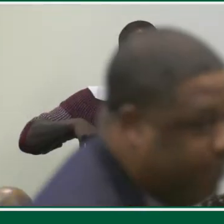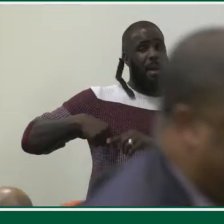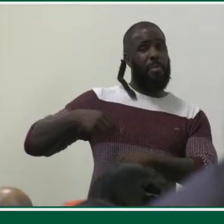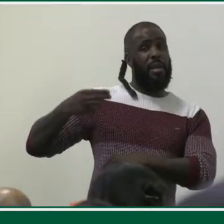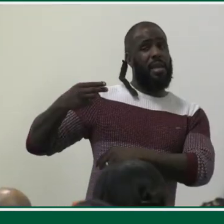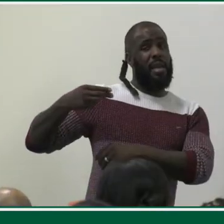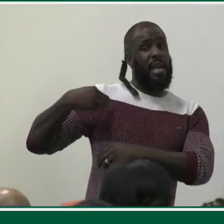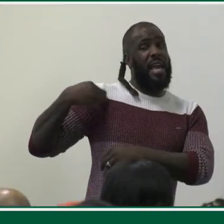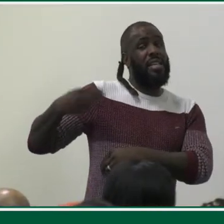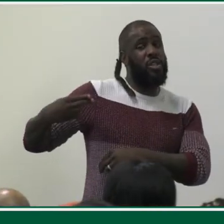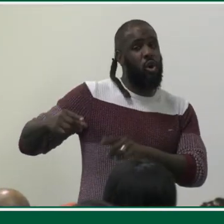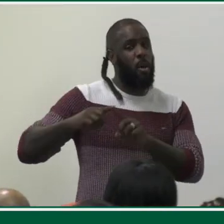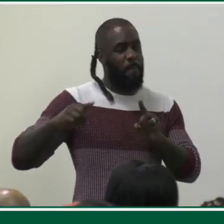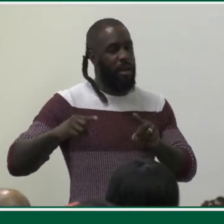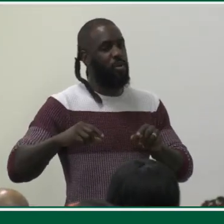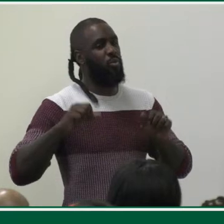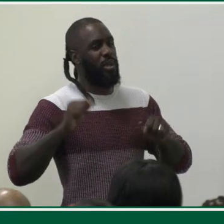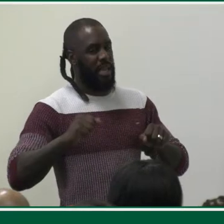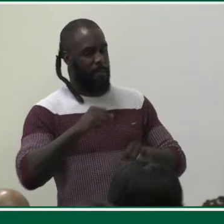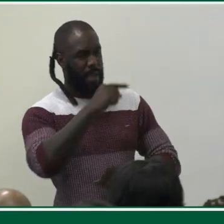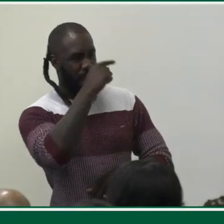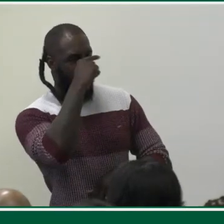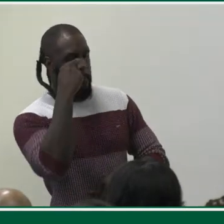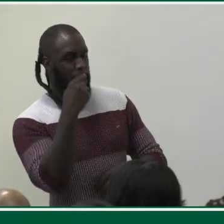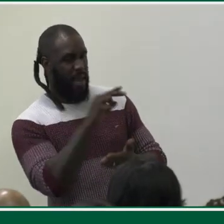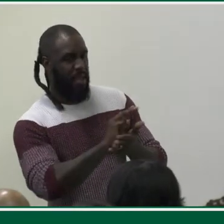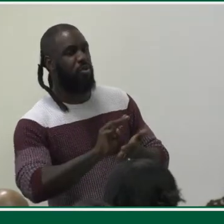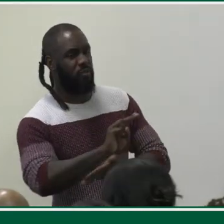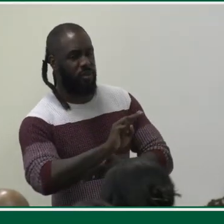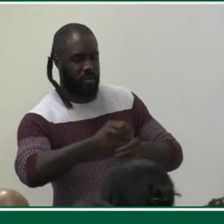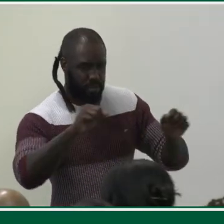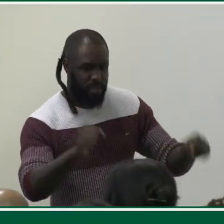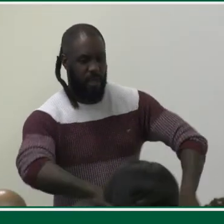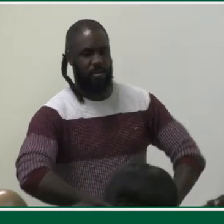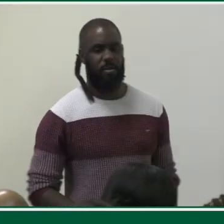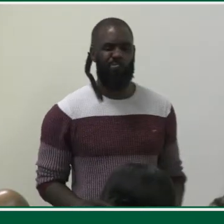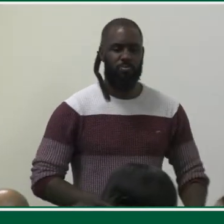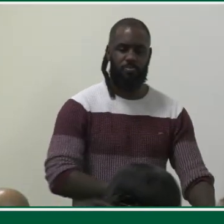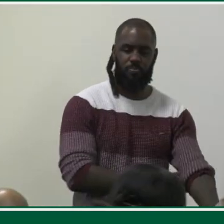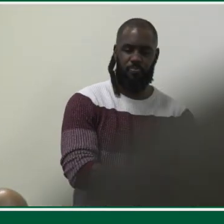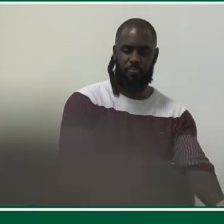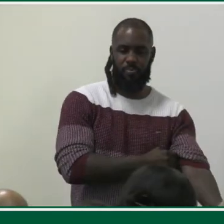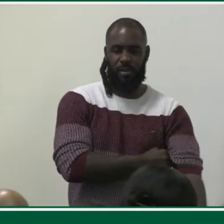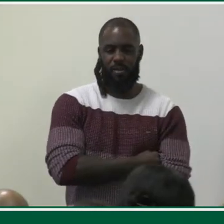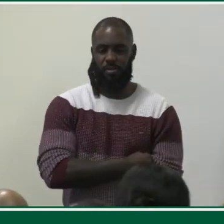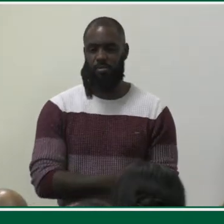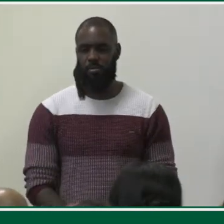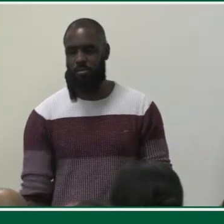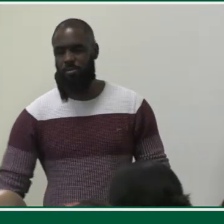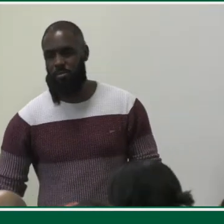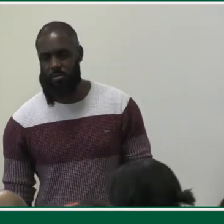and university. So there's space for our transfer students and our community colleges.